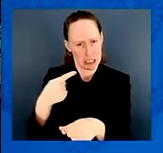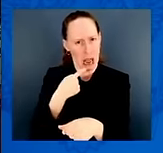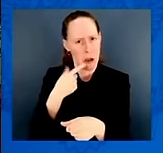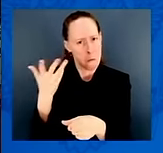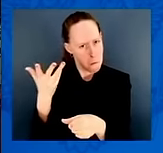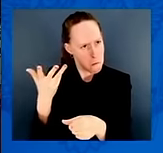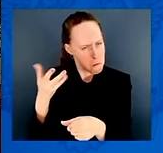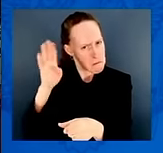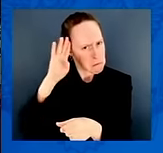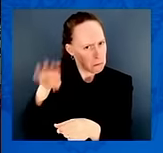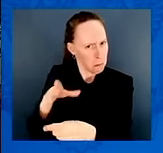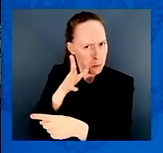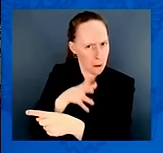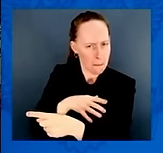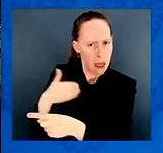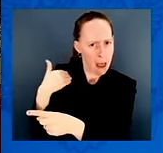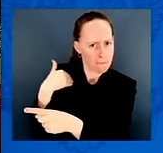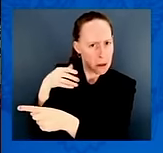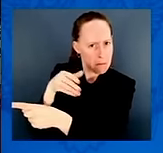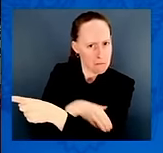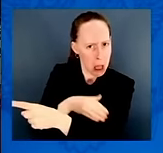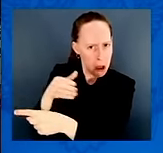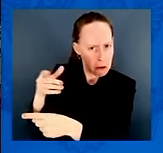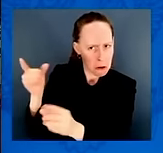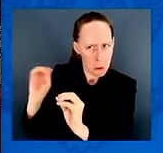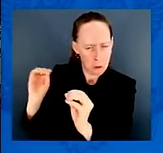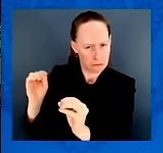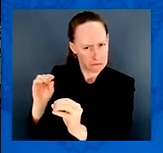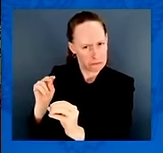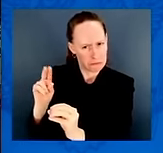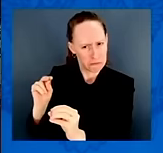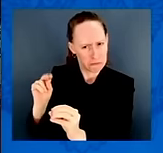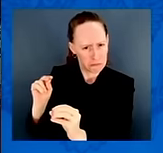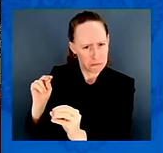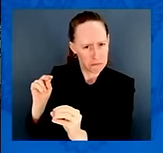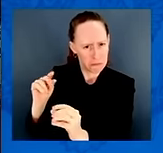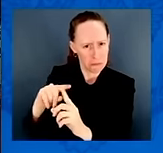power, you're about to realize just how much you were right about that.